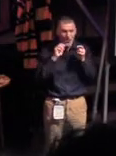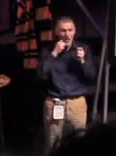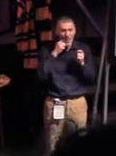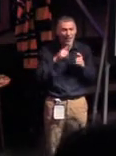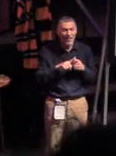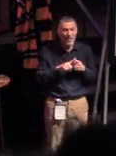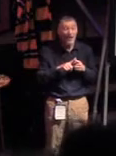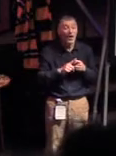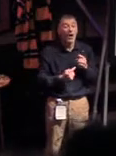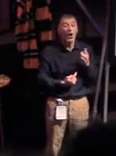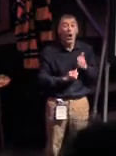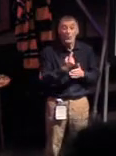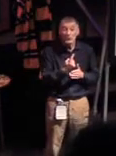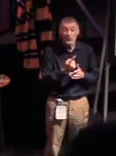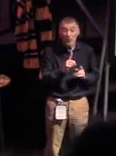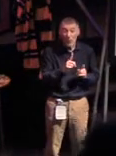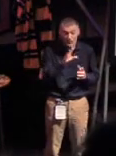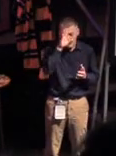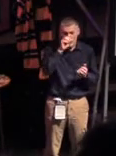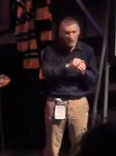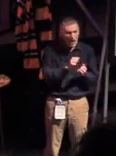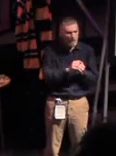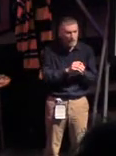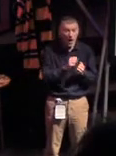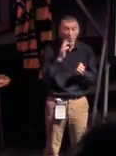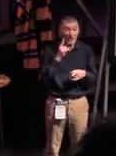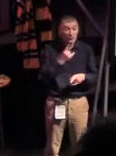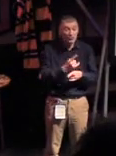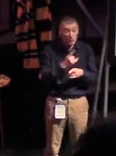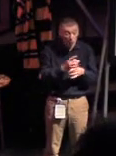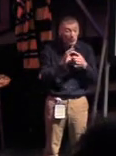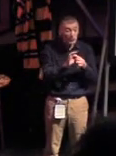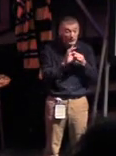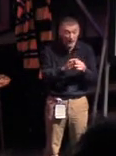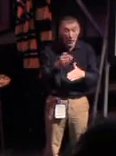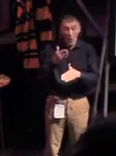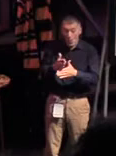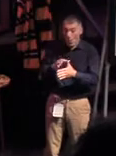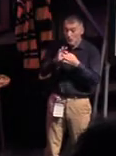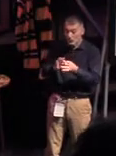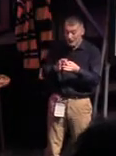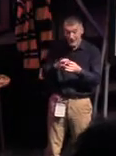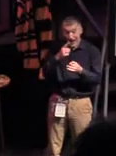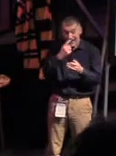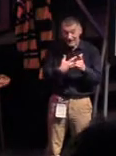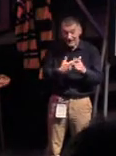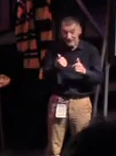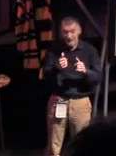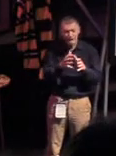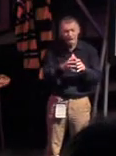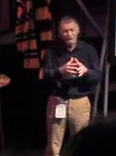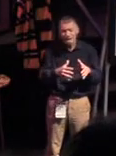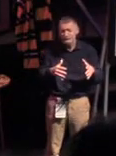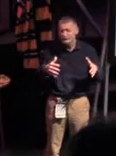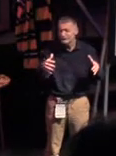to remember and celebrate how much more we can do when we talk together and work together. So please make the most of your time here. Please enjoy